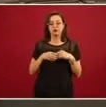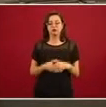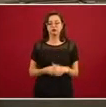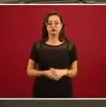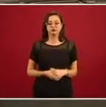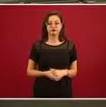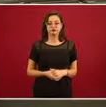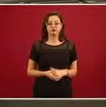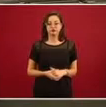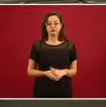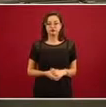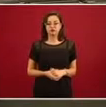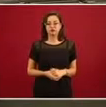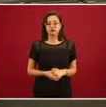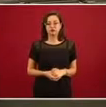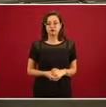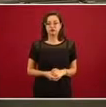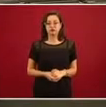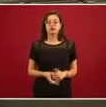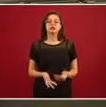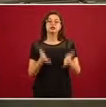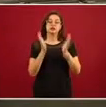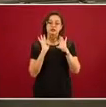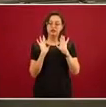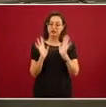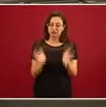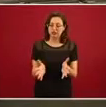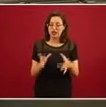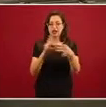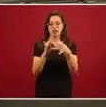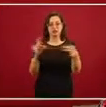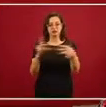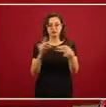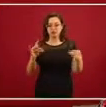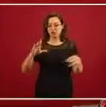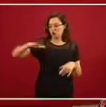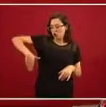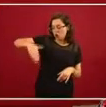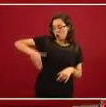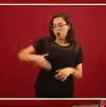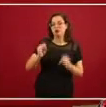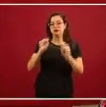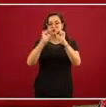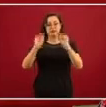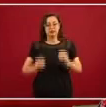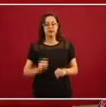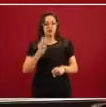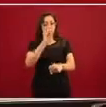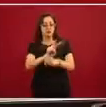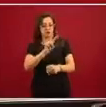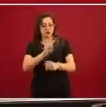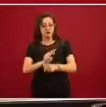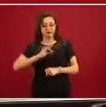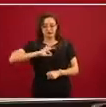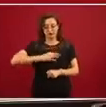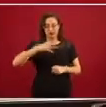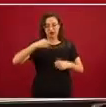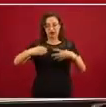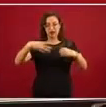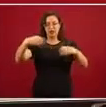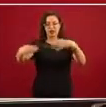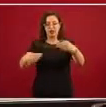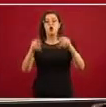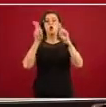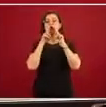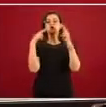no cases and they were close to other countries that had cases, but that changed over time. And what are the mechanisms that we are using? Well,